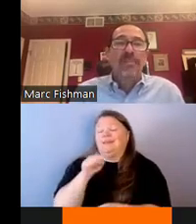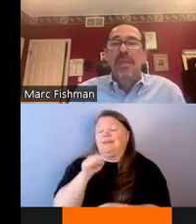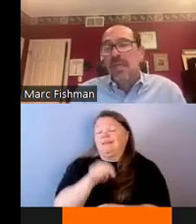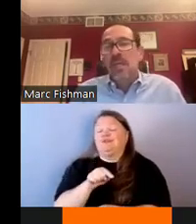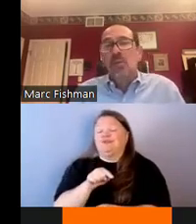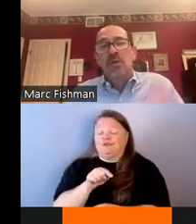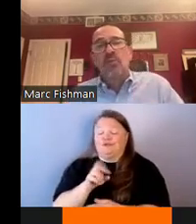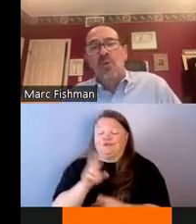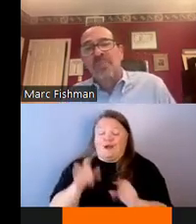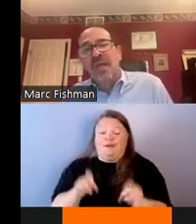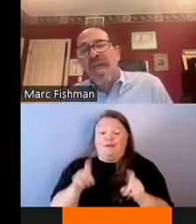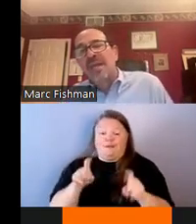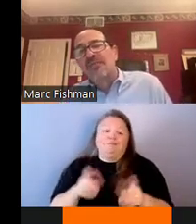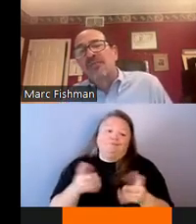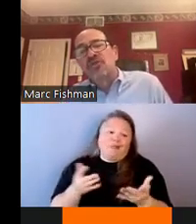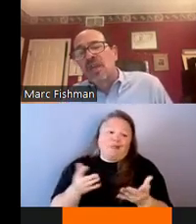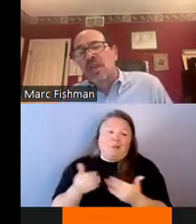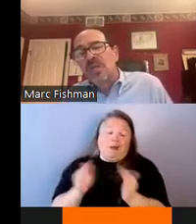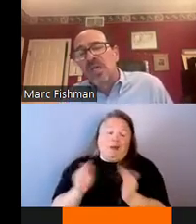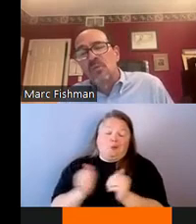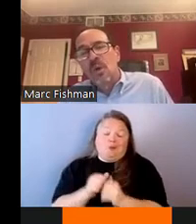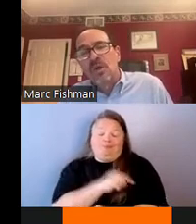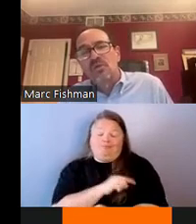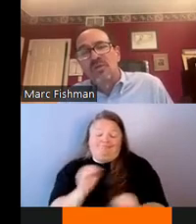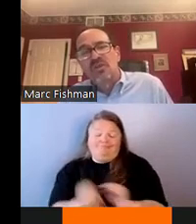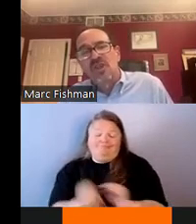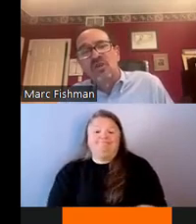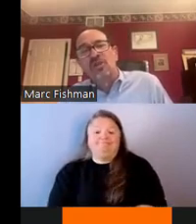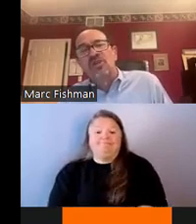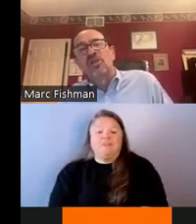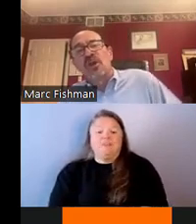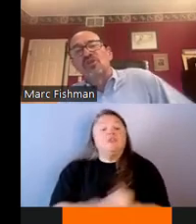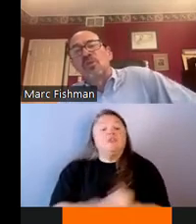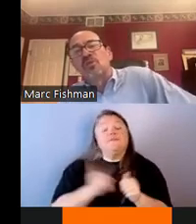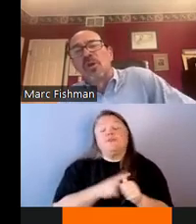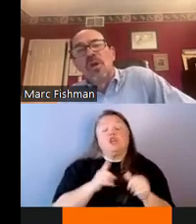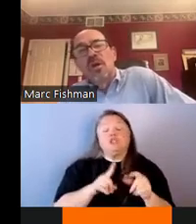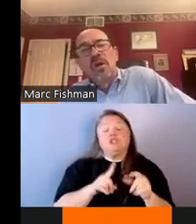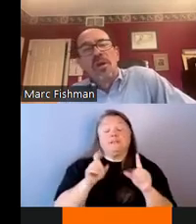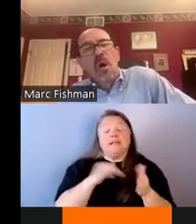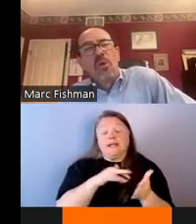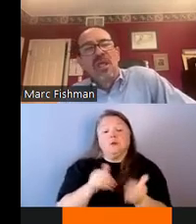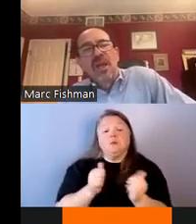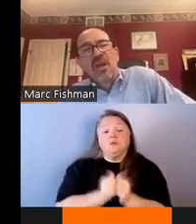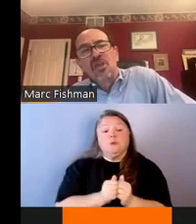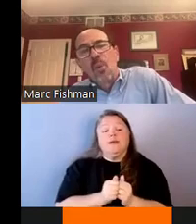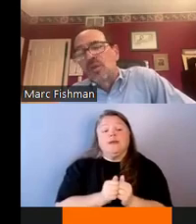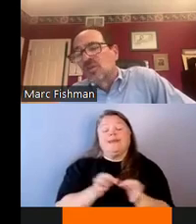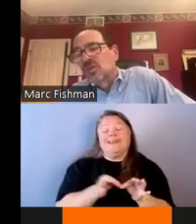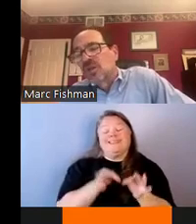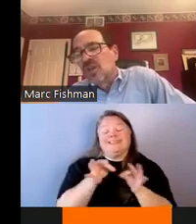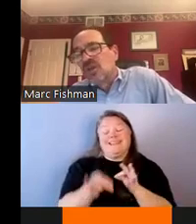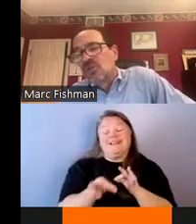And we replicated it. The first study we did was with extended release naltrexone only because there wasn't extended